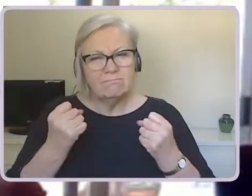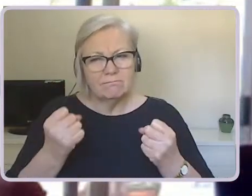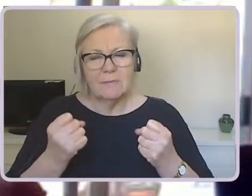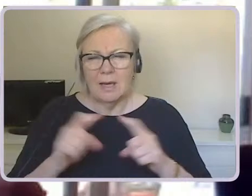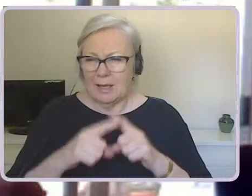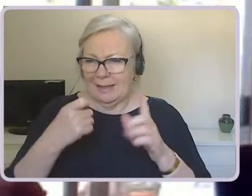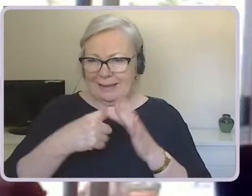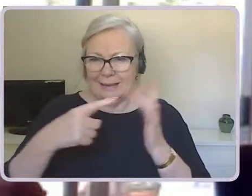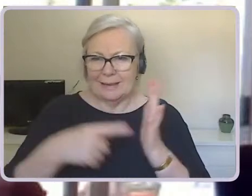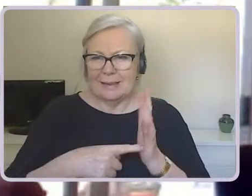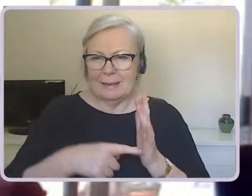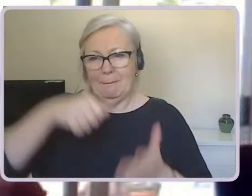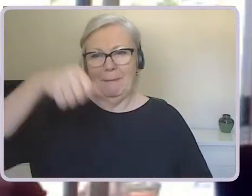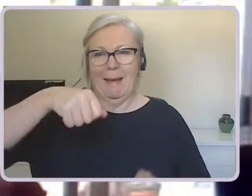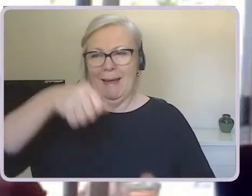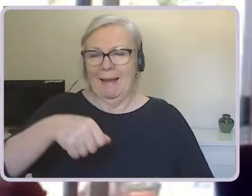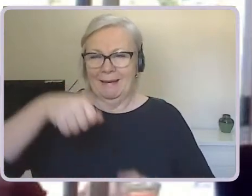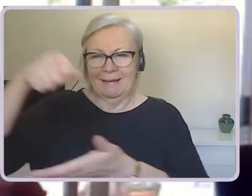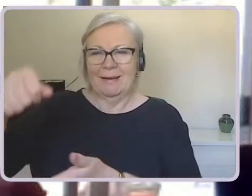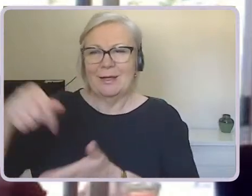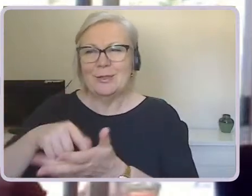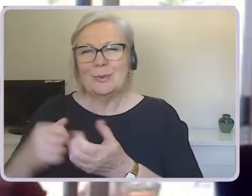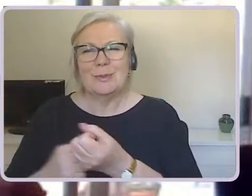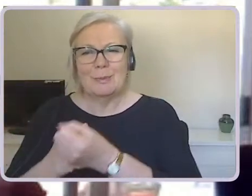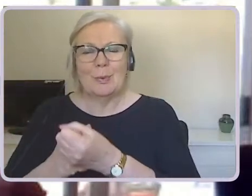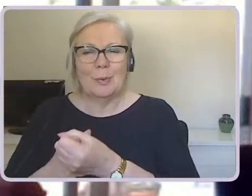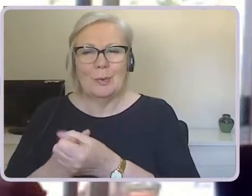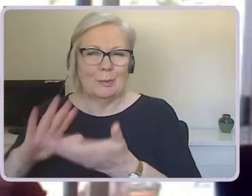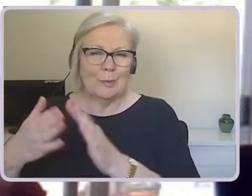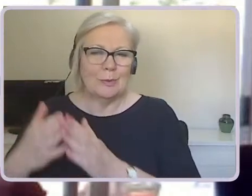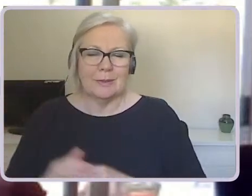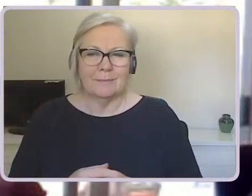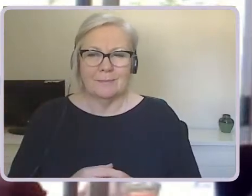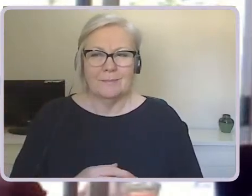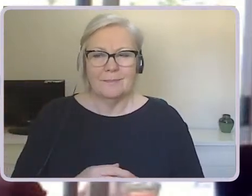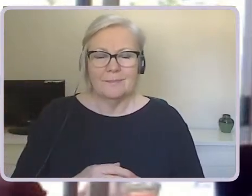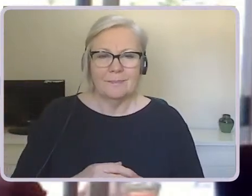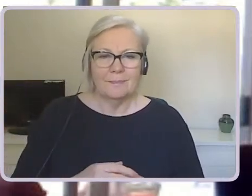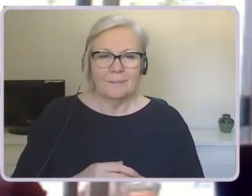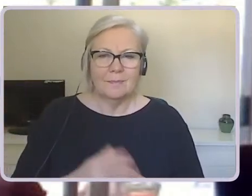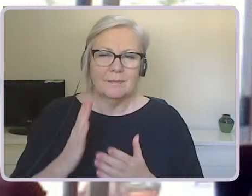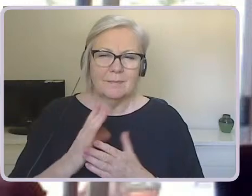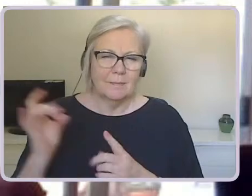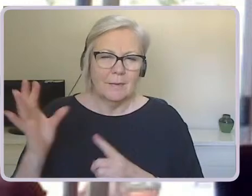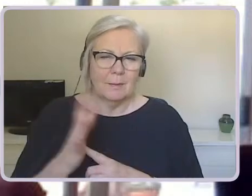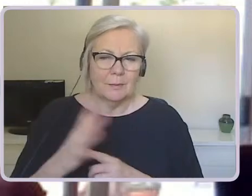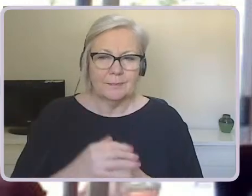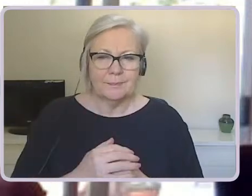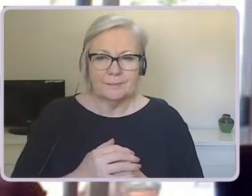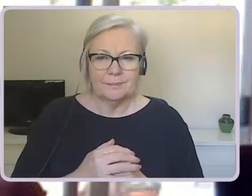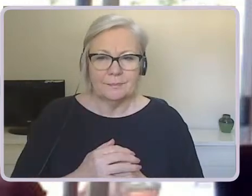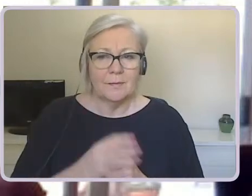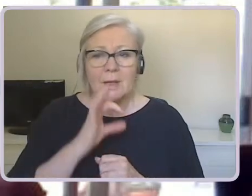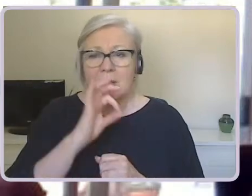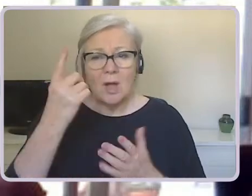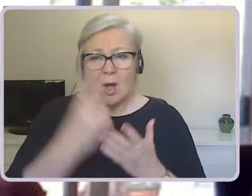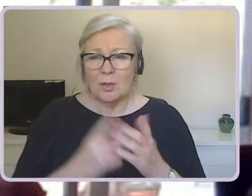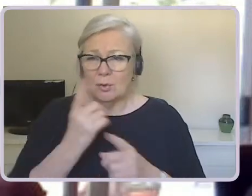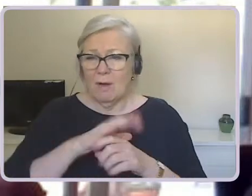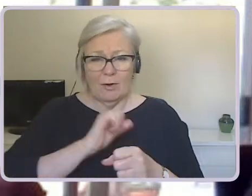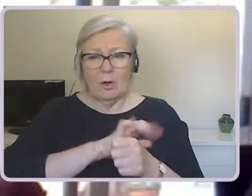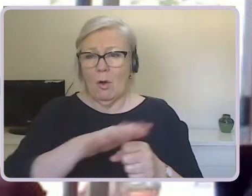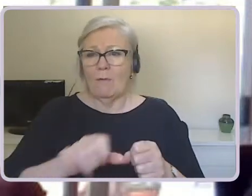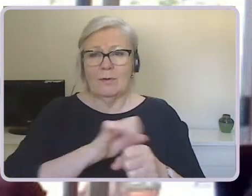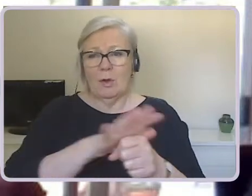our communities to support that really important work, because it's not just COVID-19. We've got 6